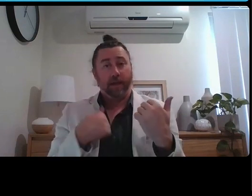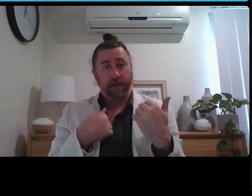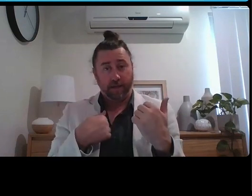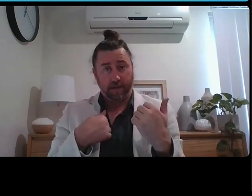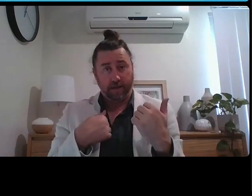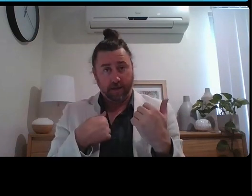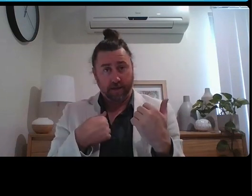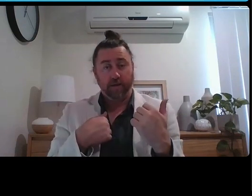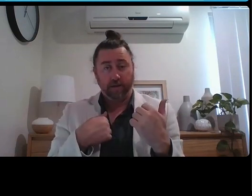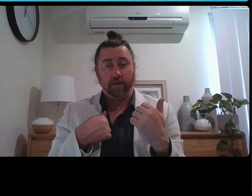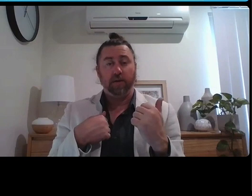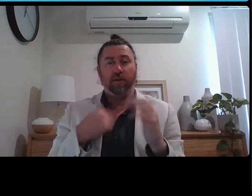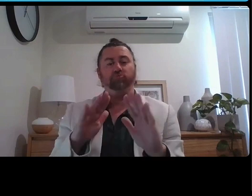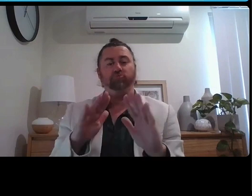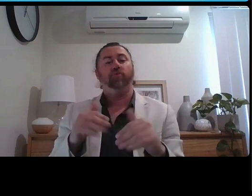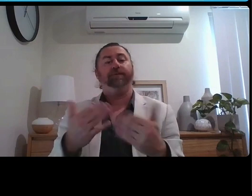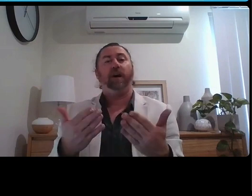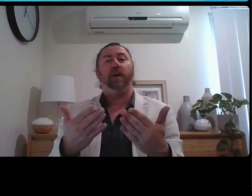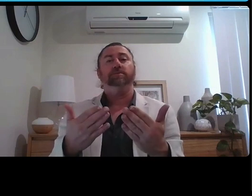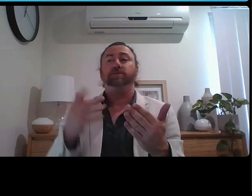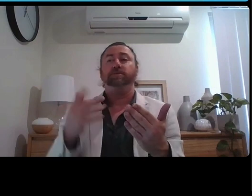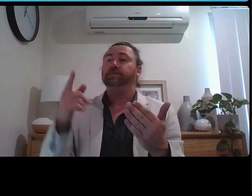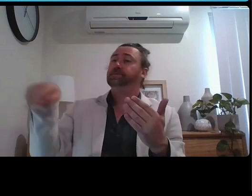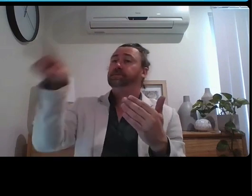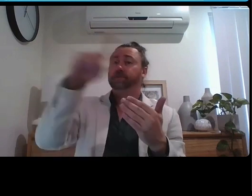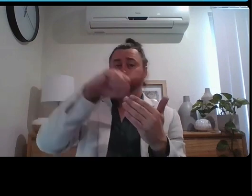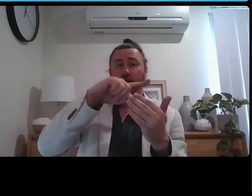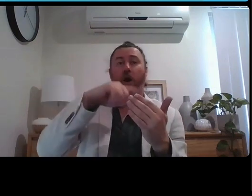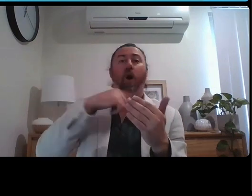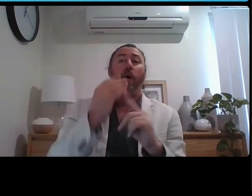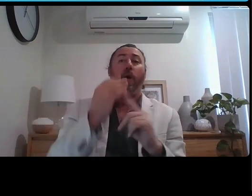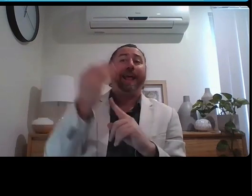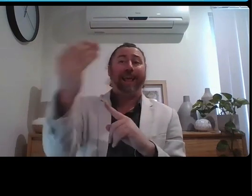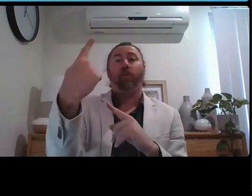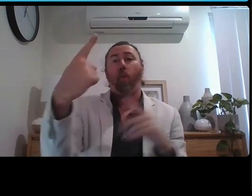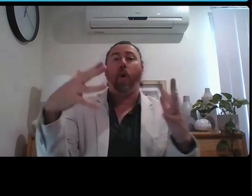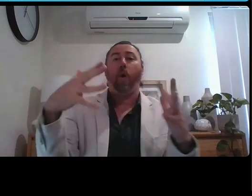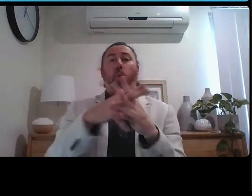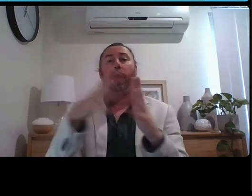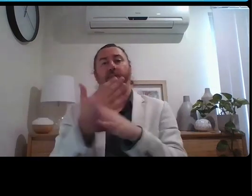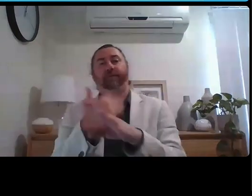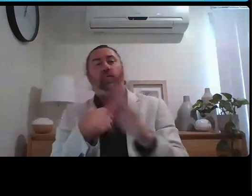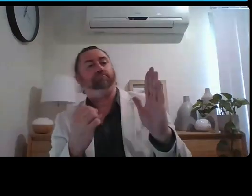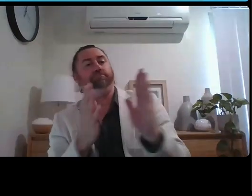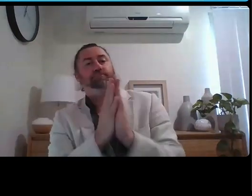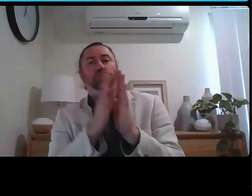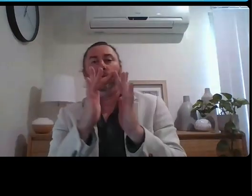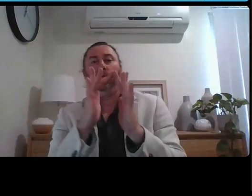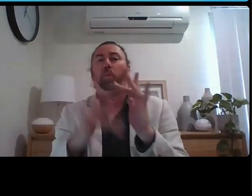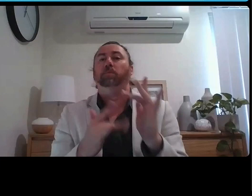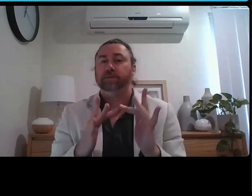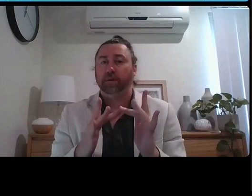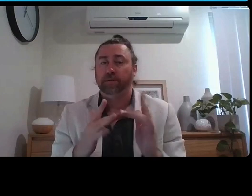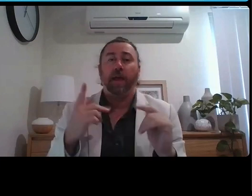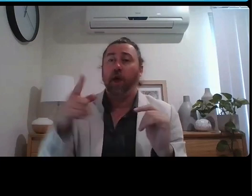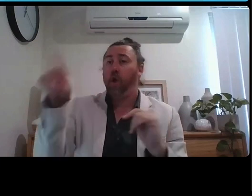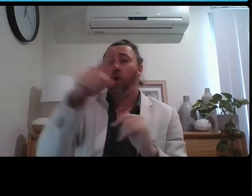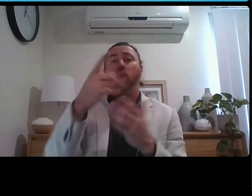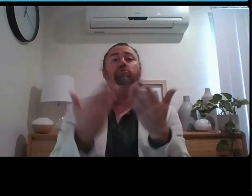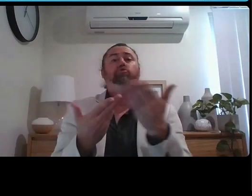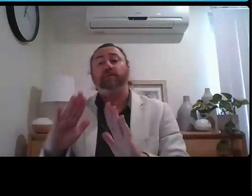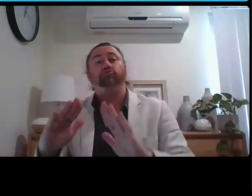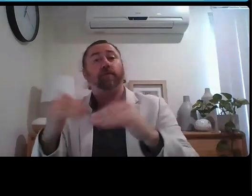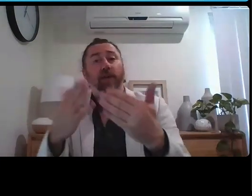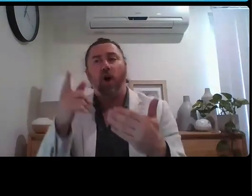a provider preview to people at least 1 week prior to publication. And again, what we want you to do with that is to check star